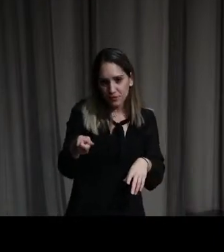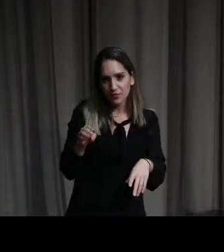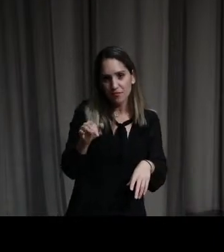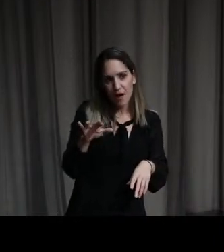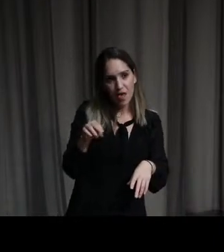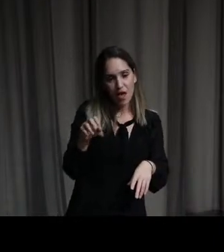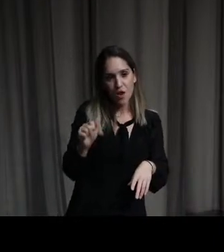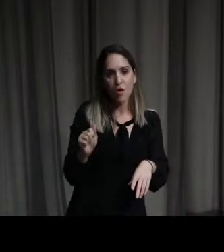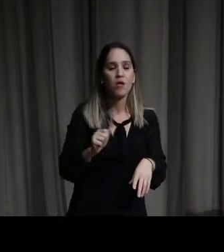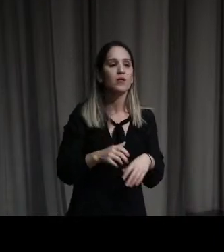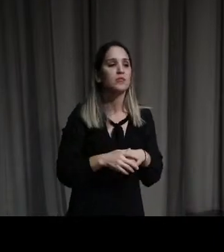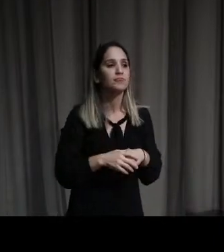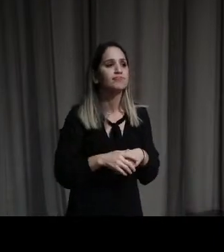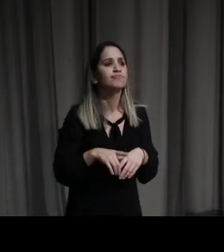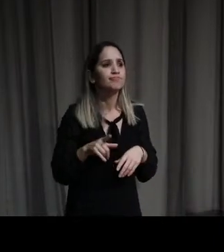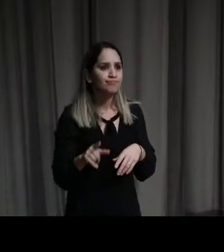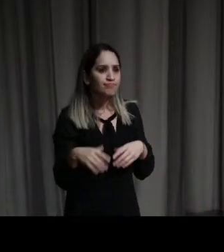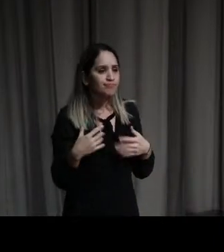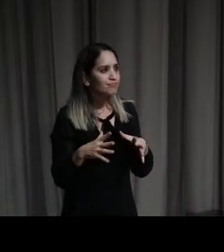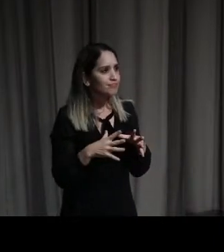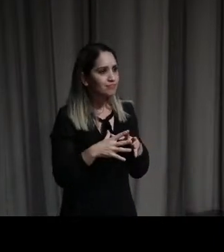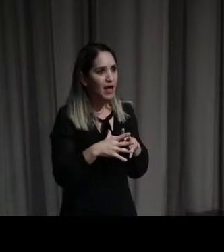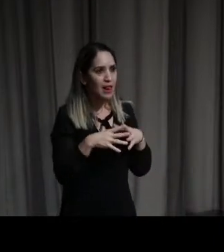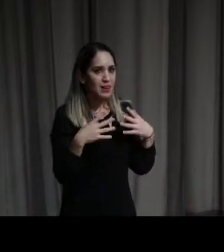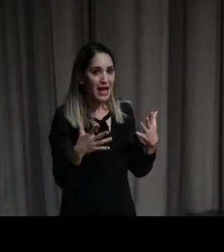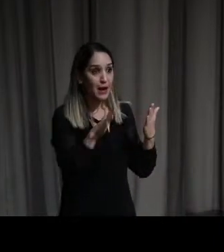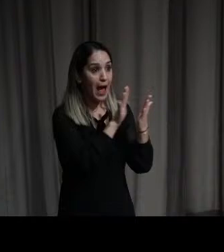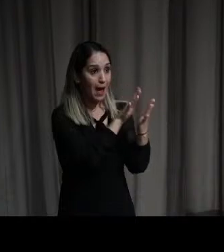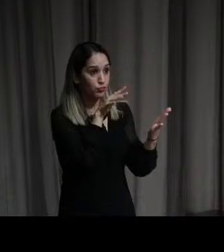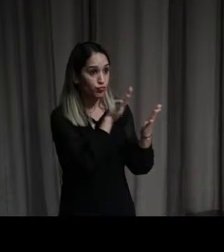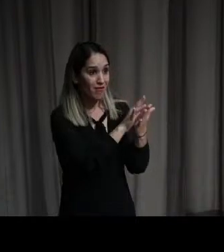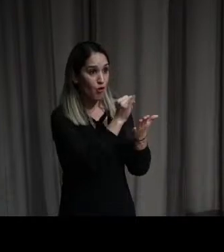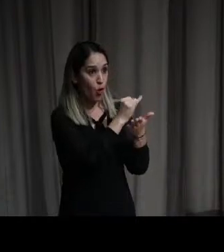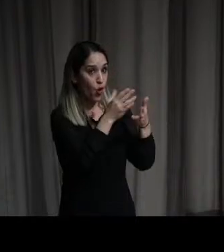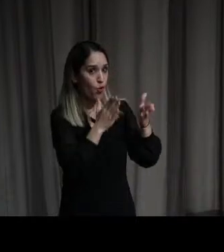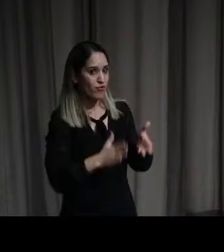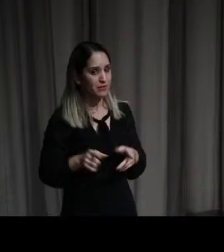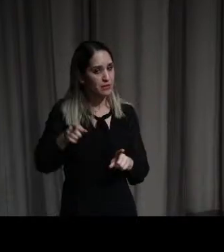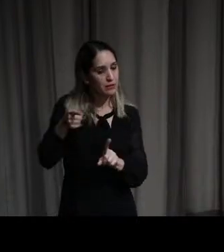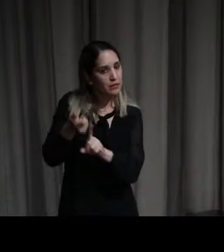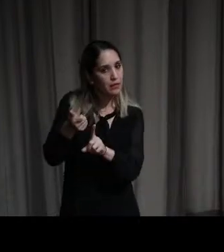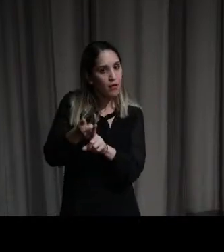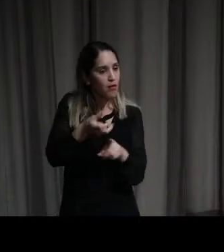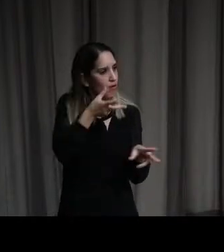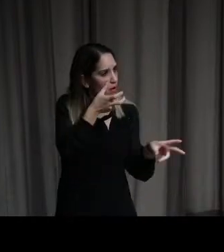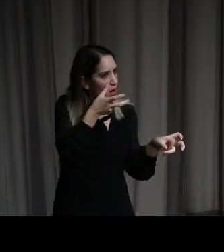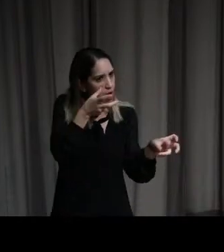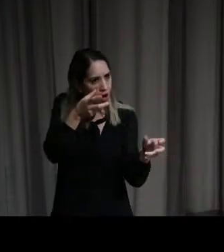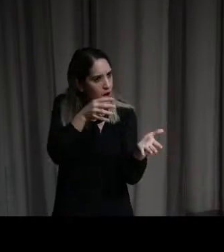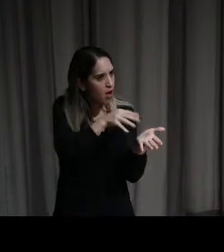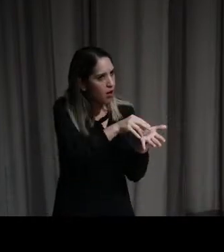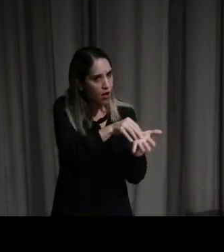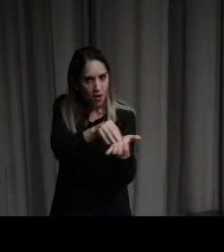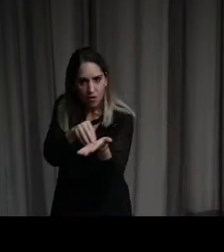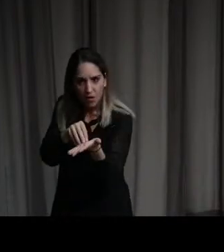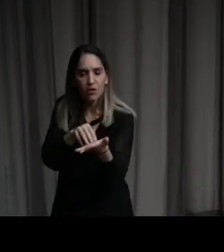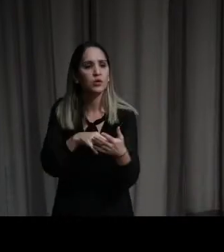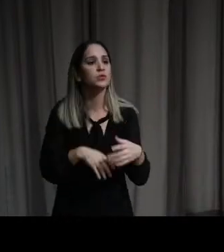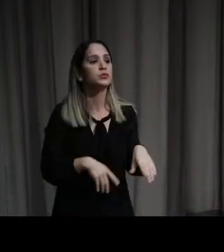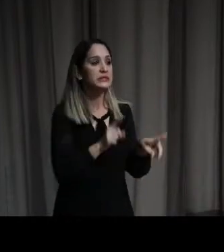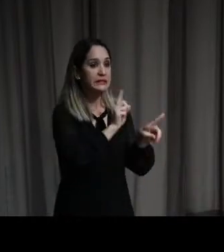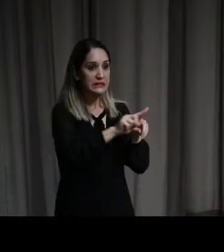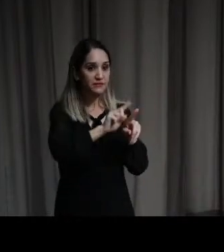participating and learning from a lot of the abstract expressionist artists. I mean, he would go to Klein's